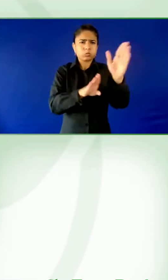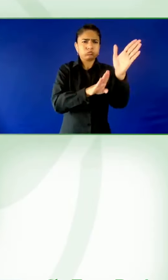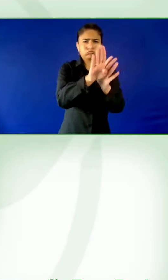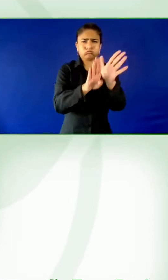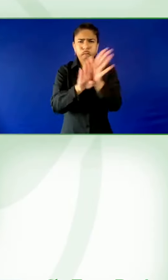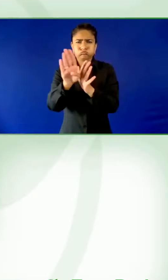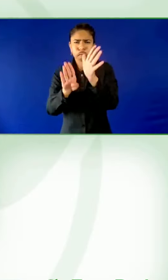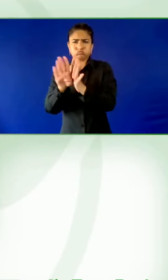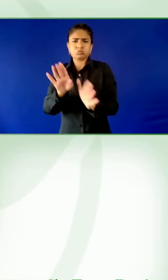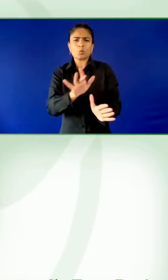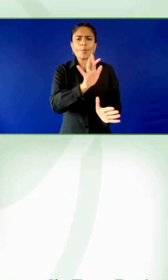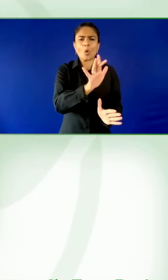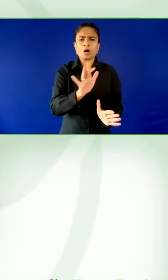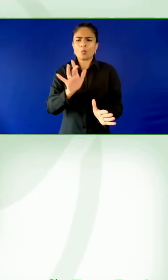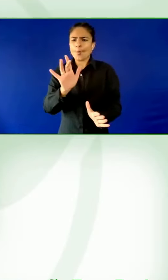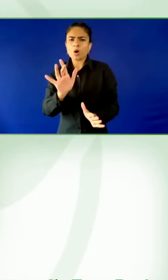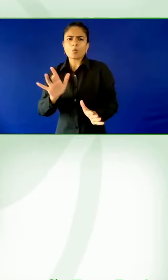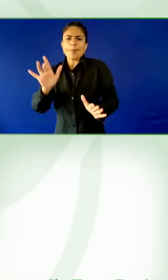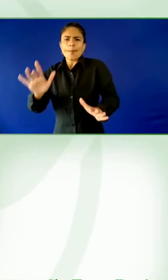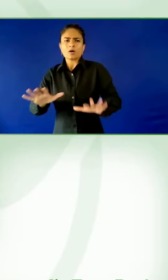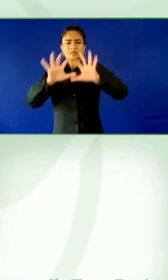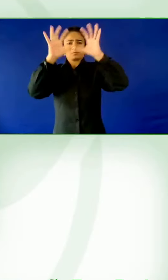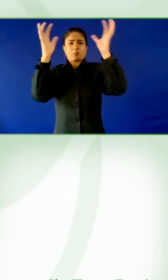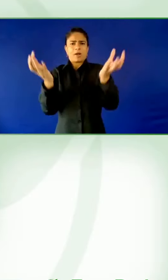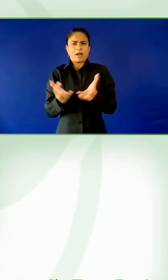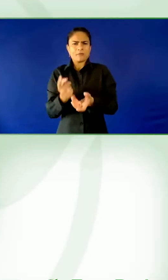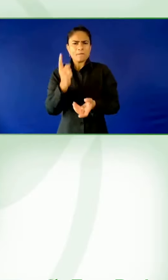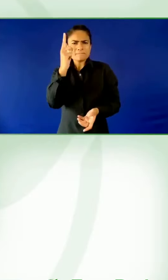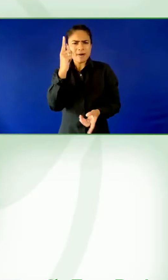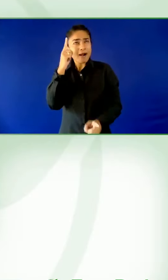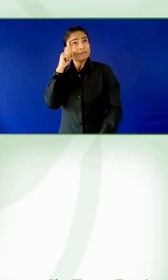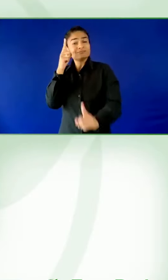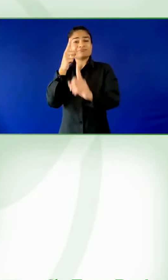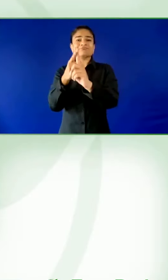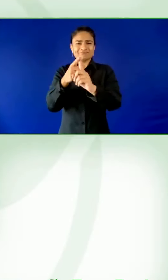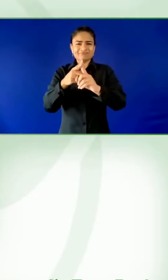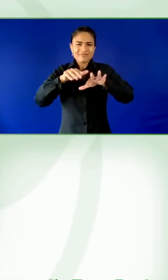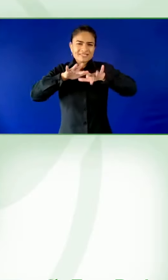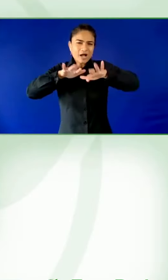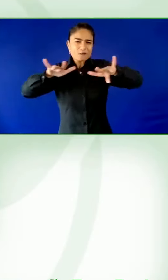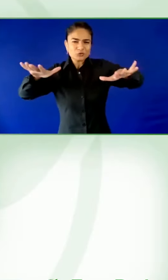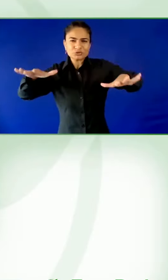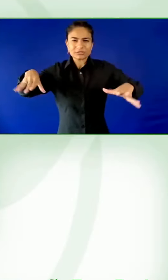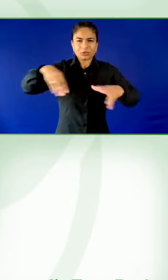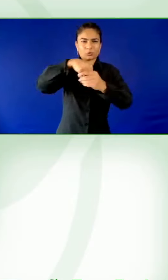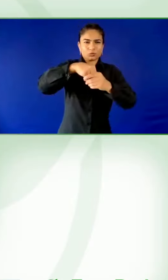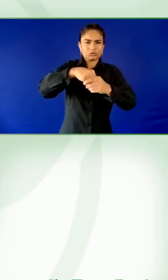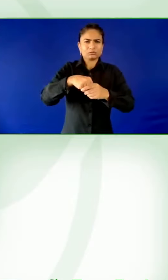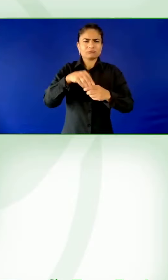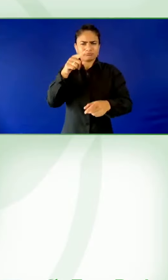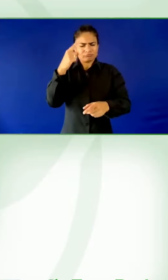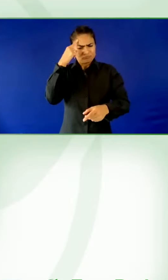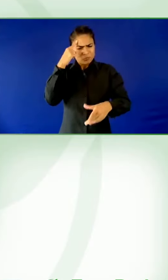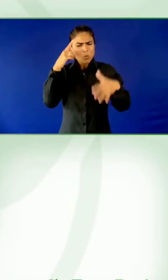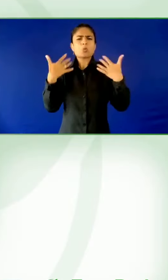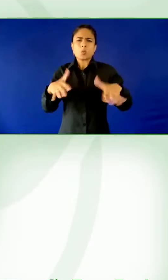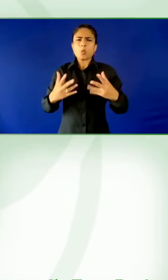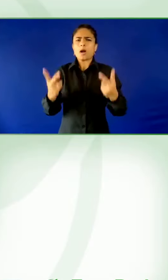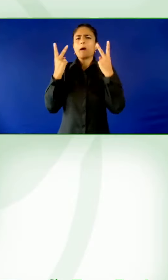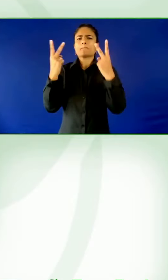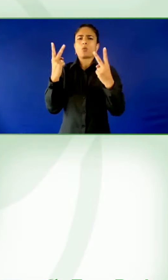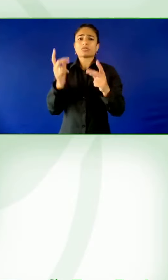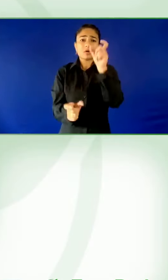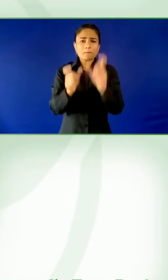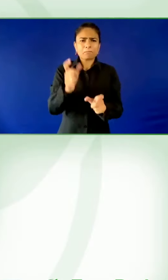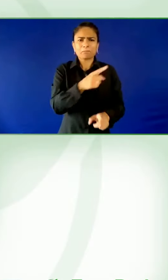your bread and butter, the people who matter most to the work that you're doing. And so I'm inspired to hear your words,